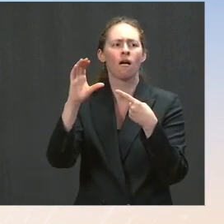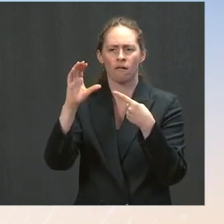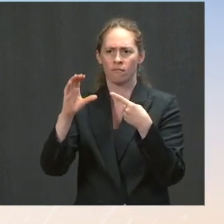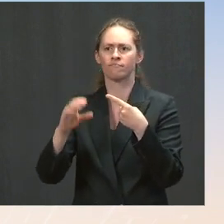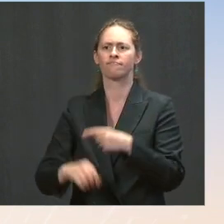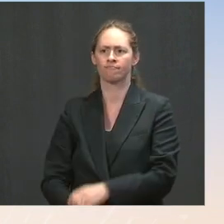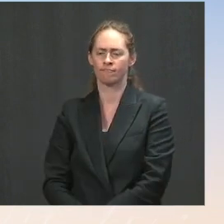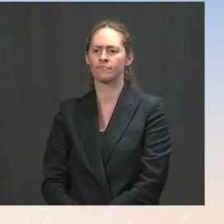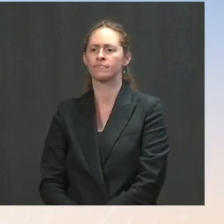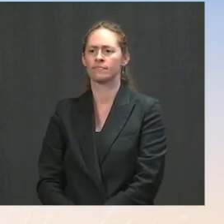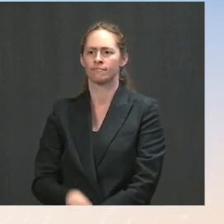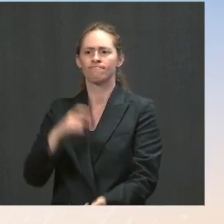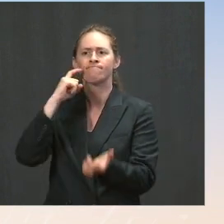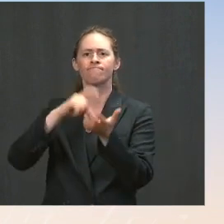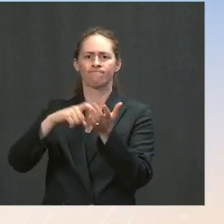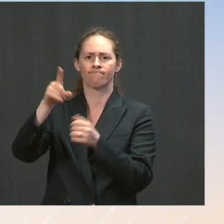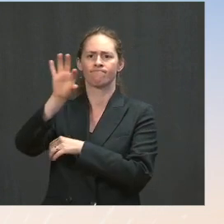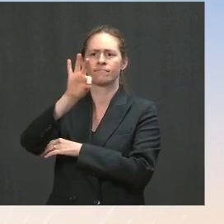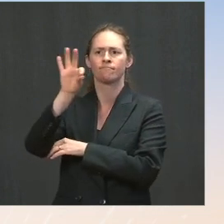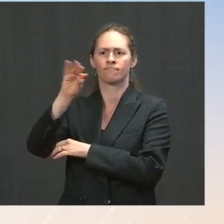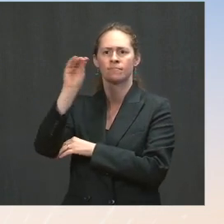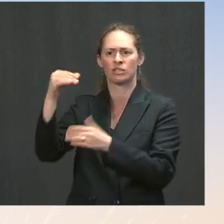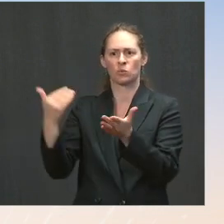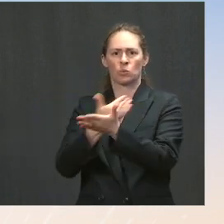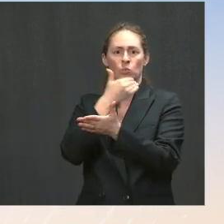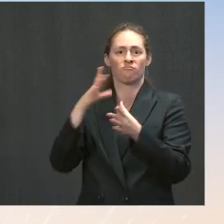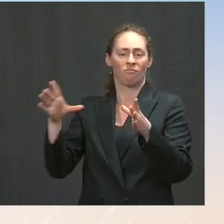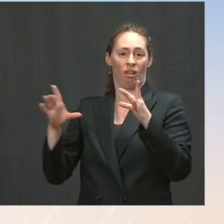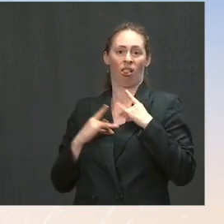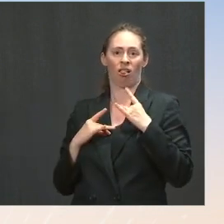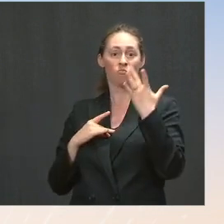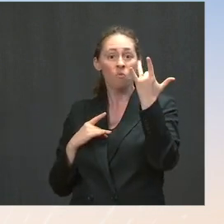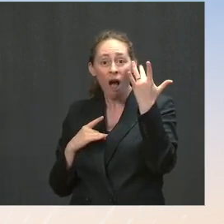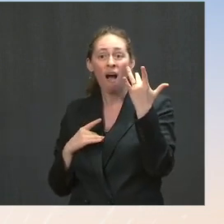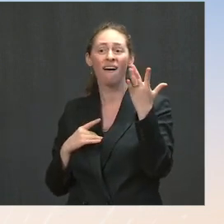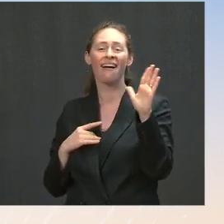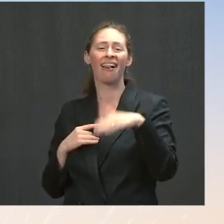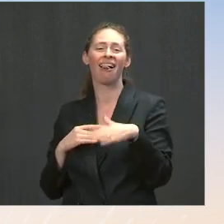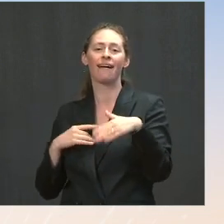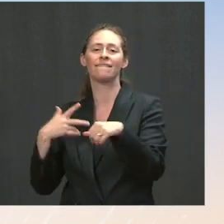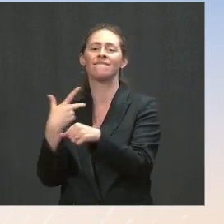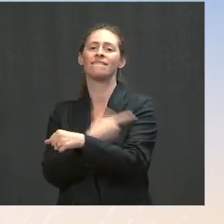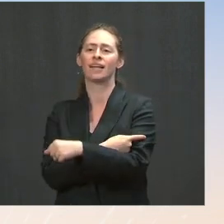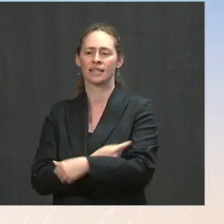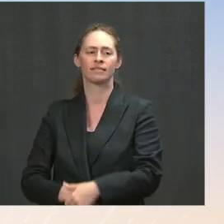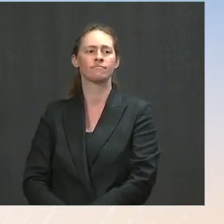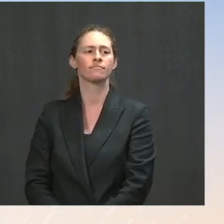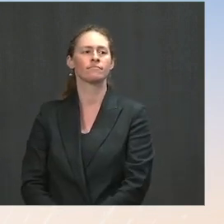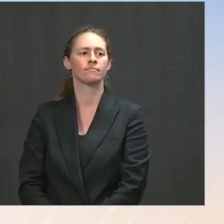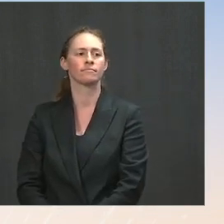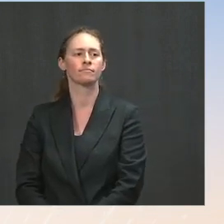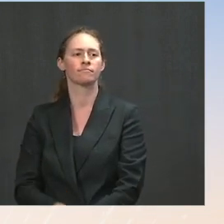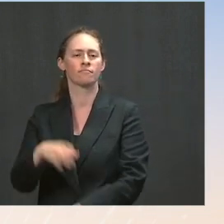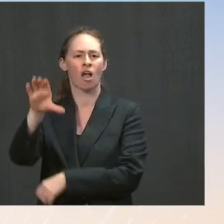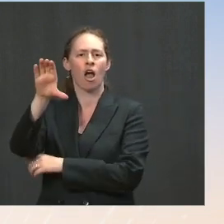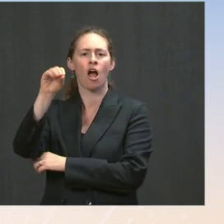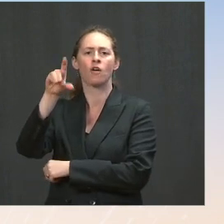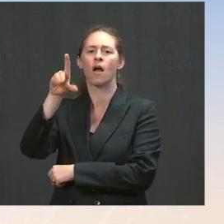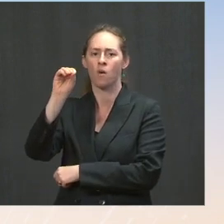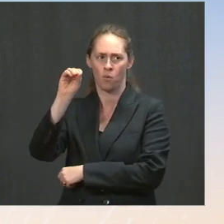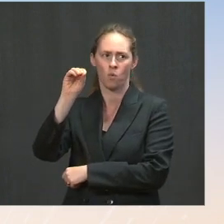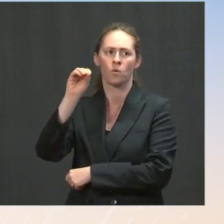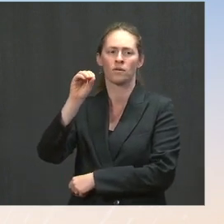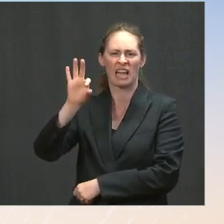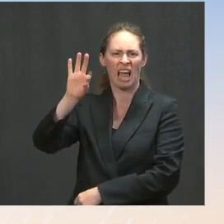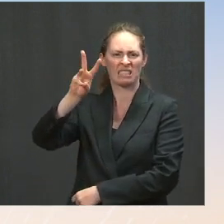cases in May and June. That's from a few weeks ago, but still updated data. Colorado, more than 96% of Colorado's COVID hospitalizations,